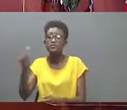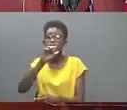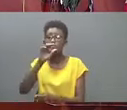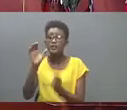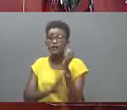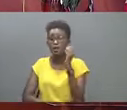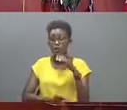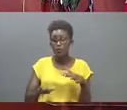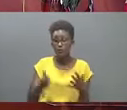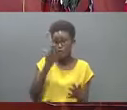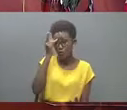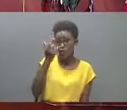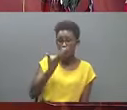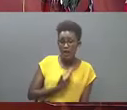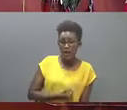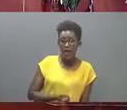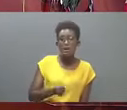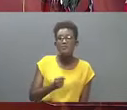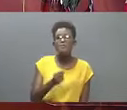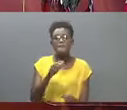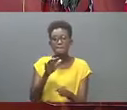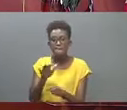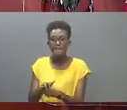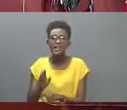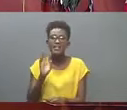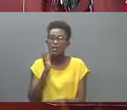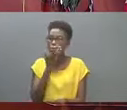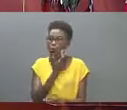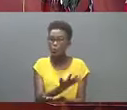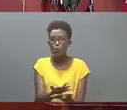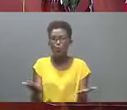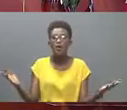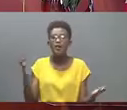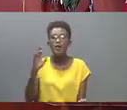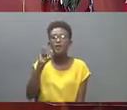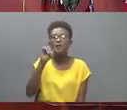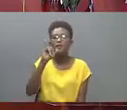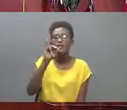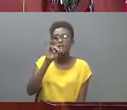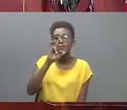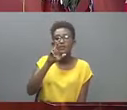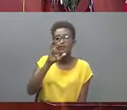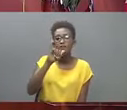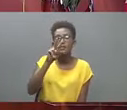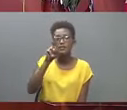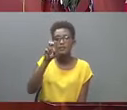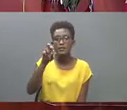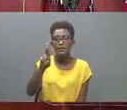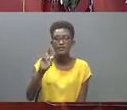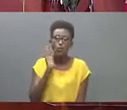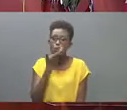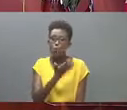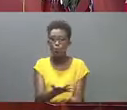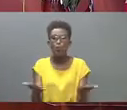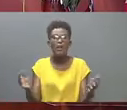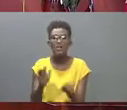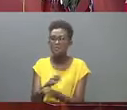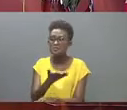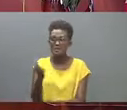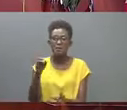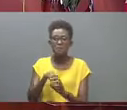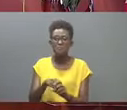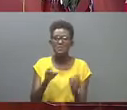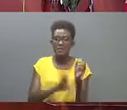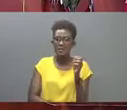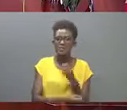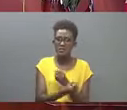Because we have the biggest rivers in Africa. River Nile stretching from east and going